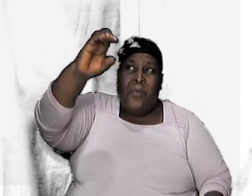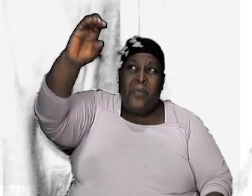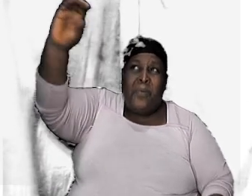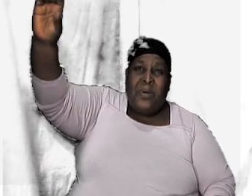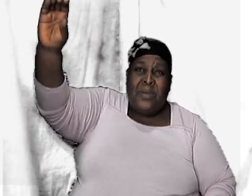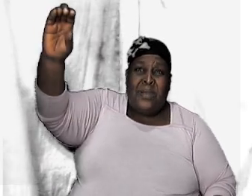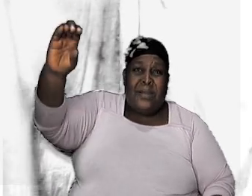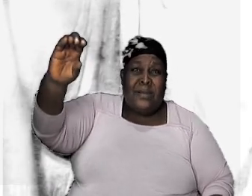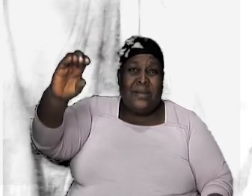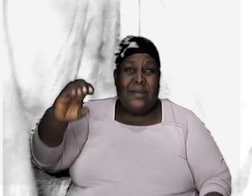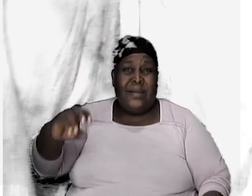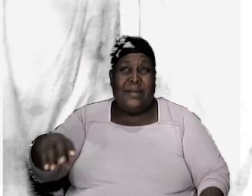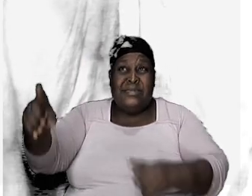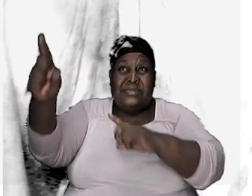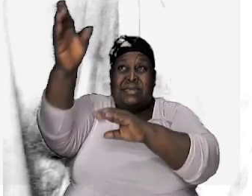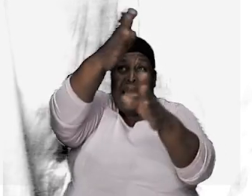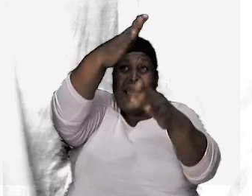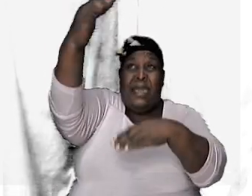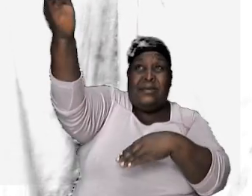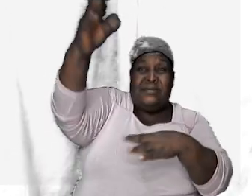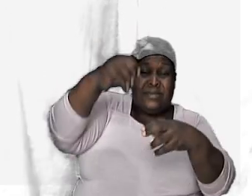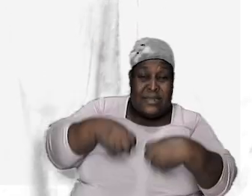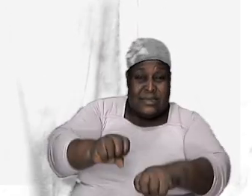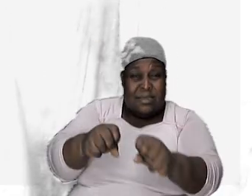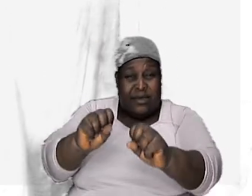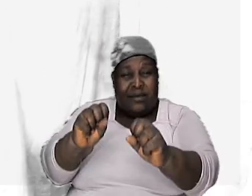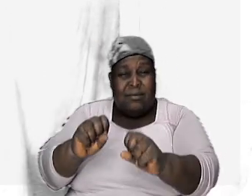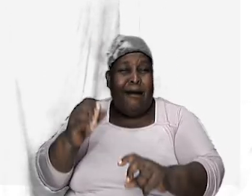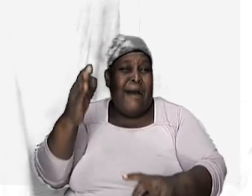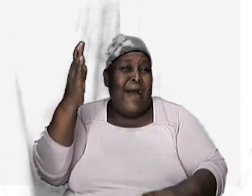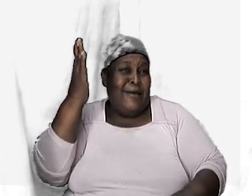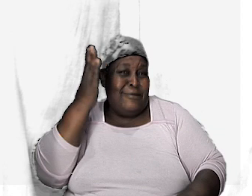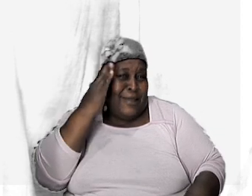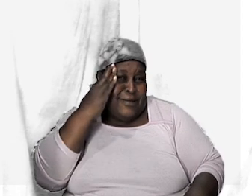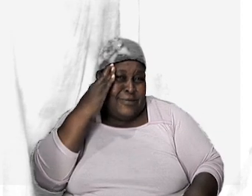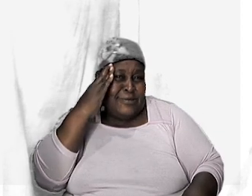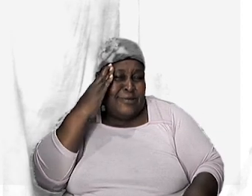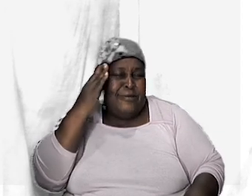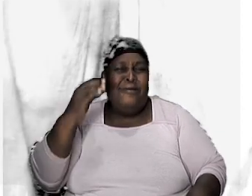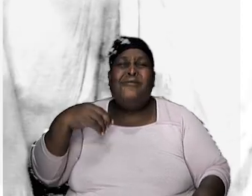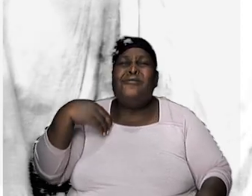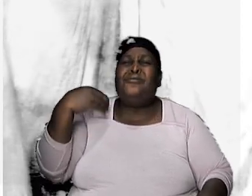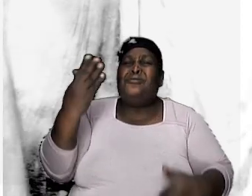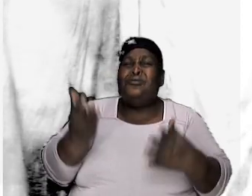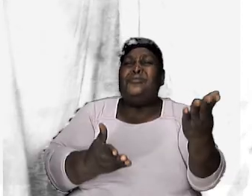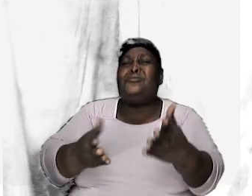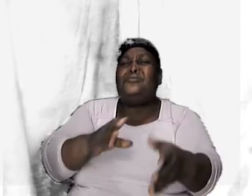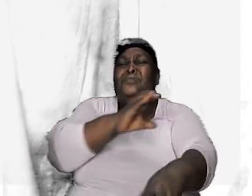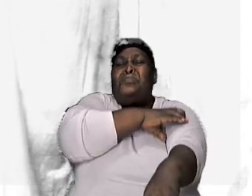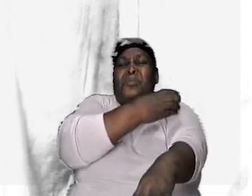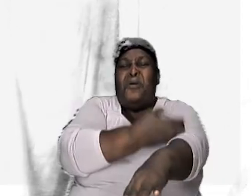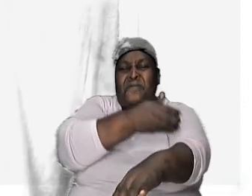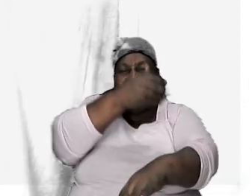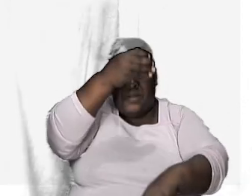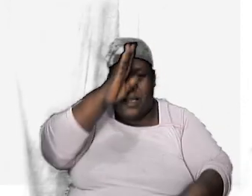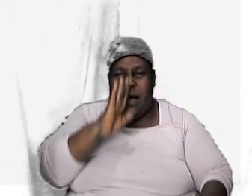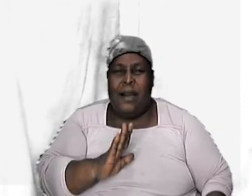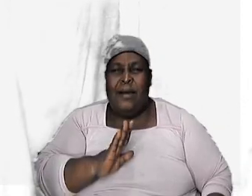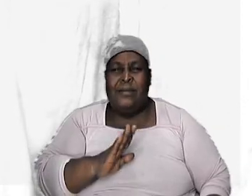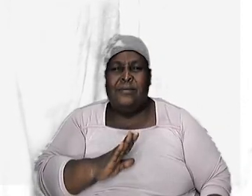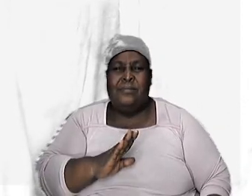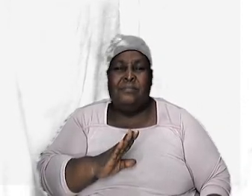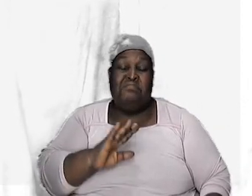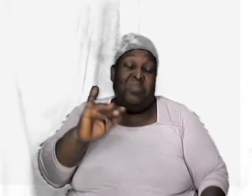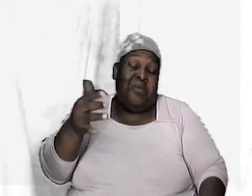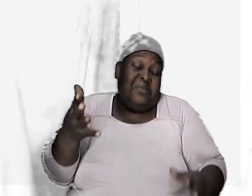of the sea, amen. When you look at all of these things, you acknowledge that we serve a powerful God. And just like